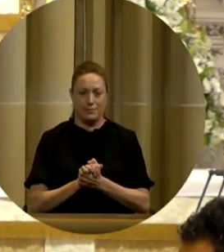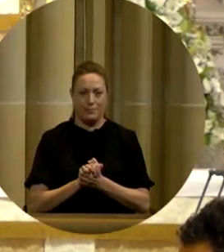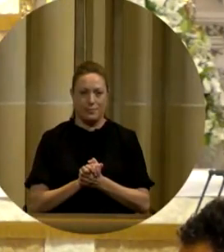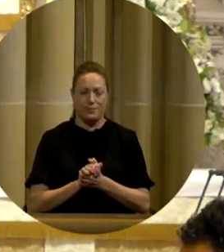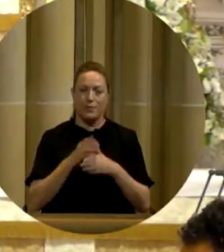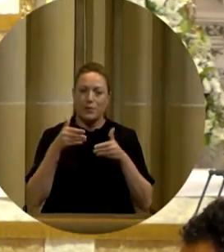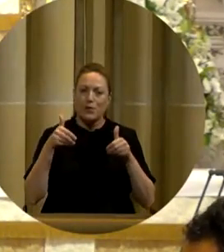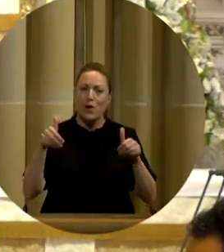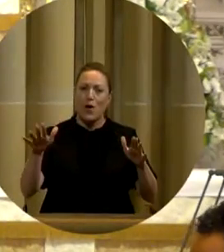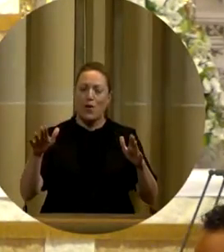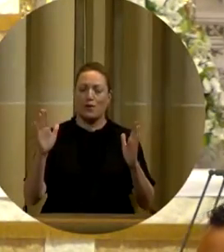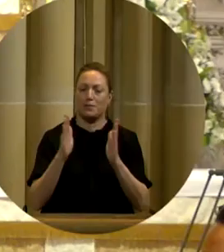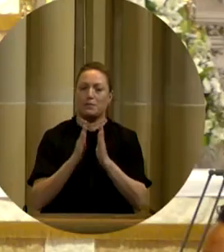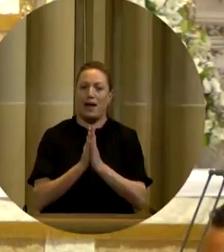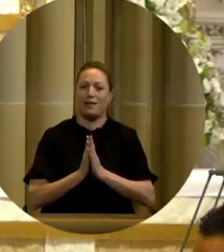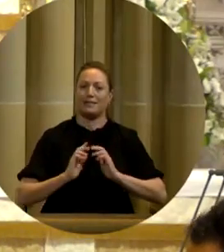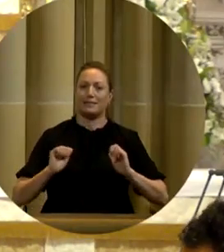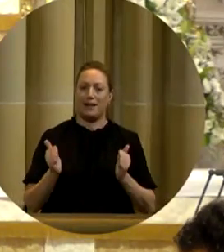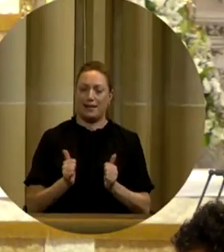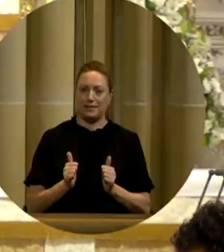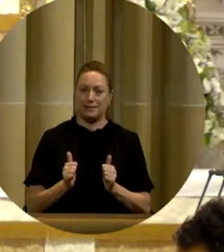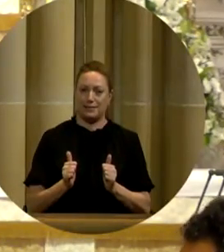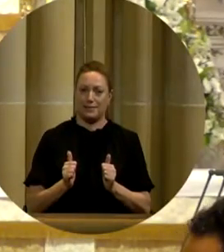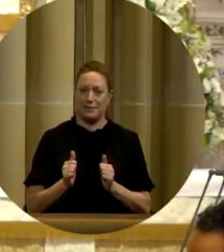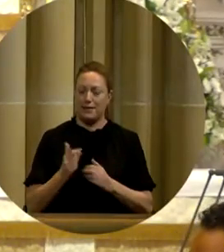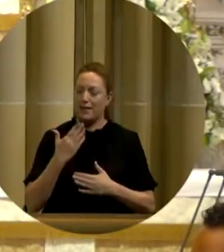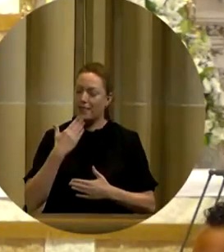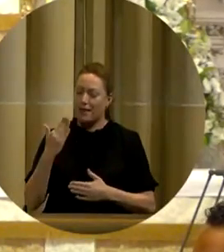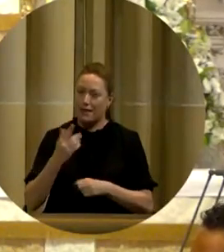Amen. Go forth, the Mass is ended.